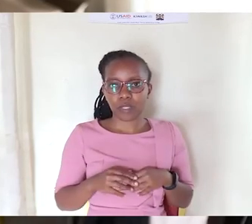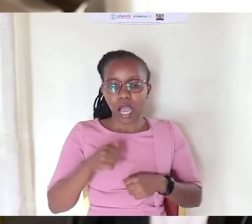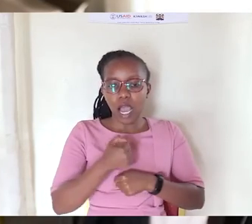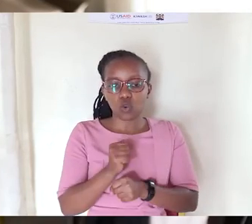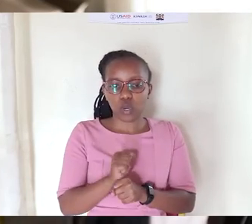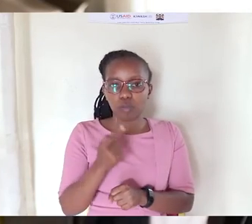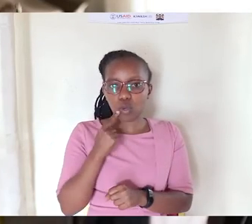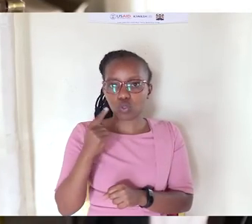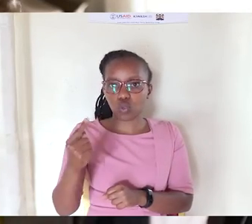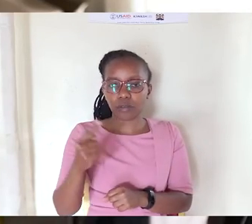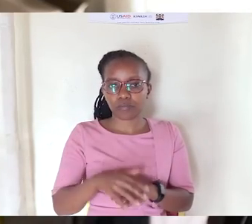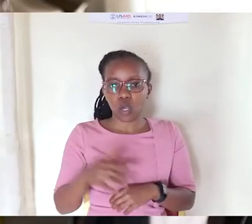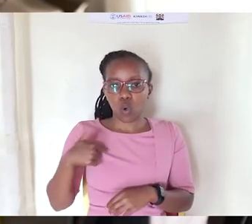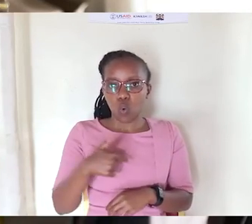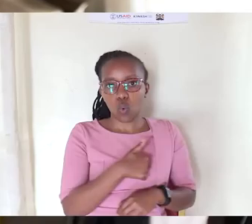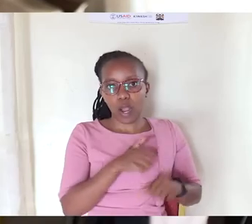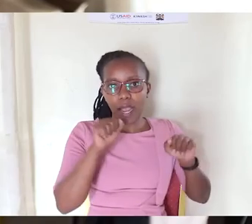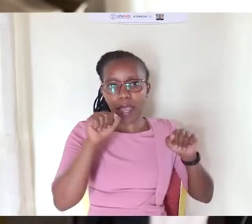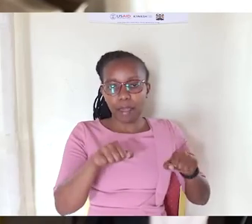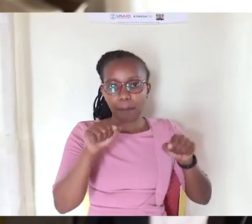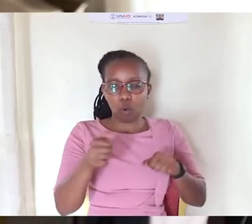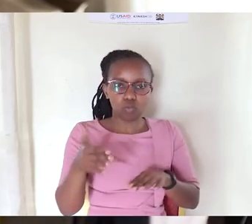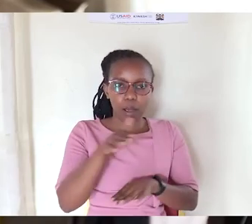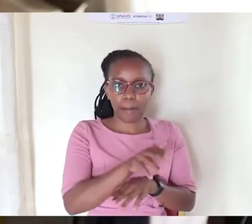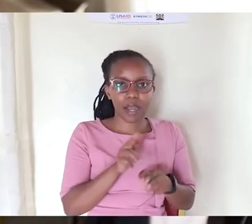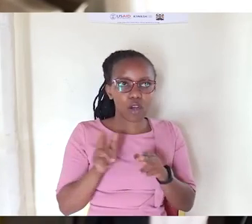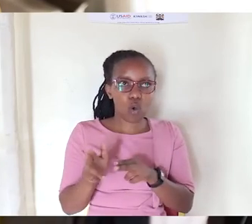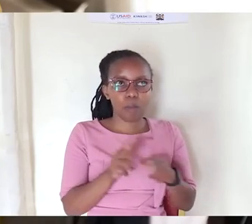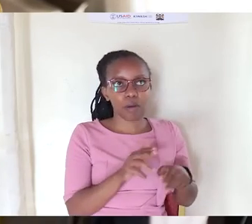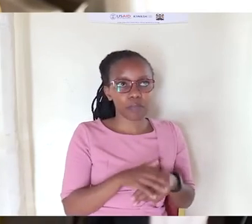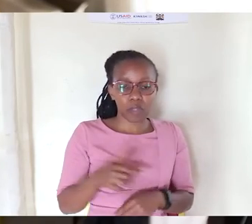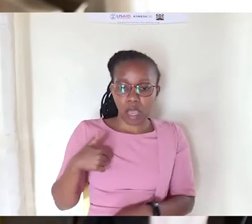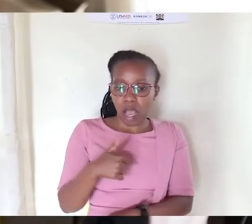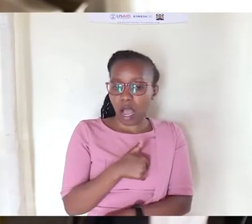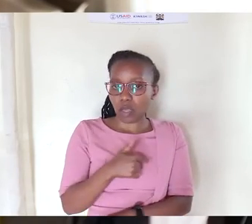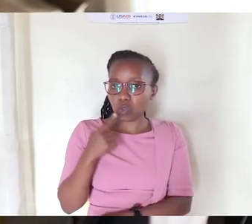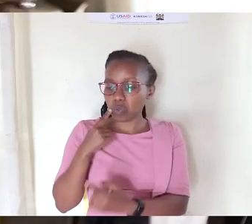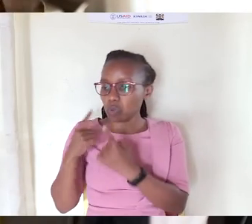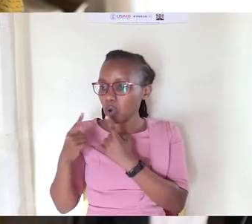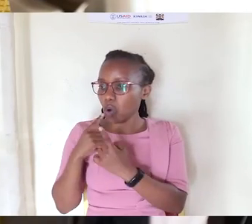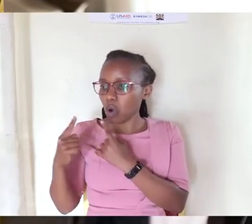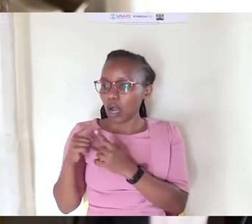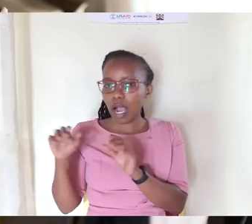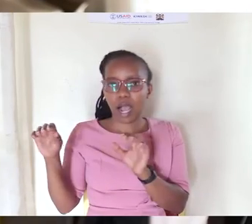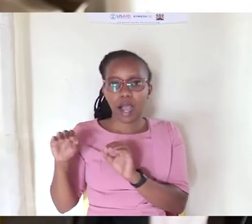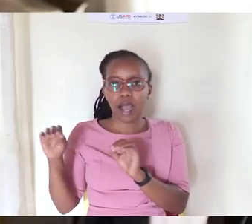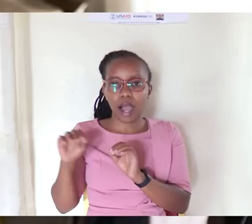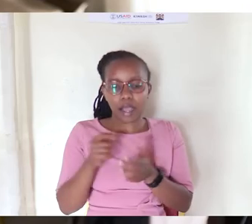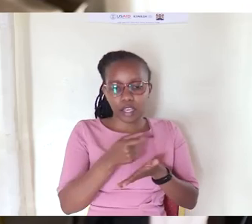ensure that we are able to reparate. It is not us who are talking. It was